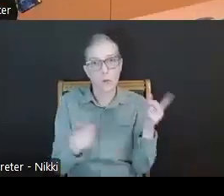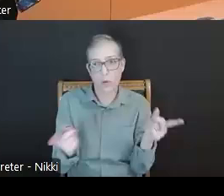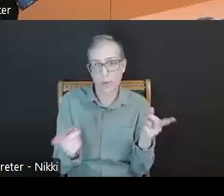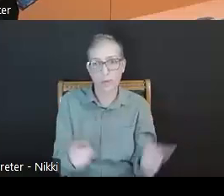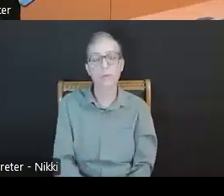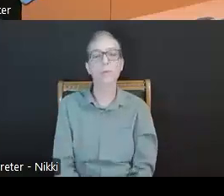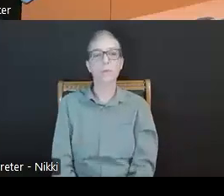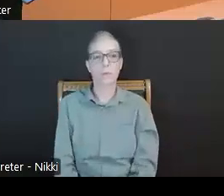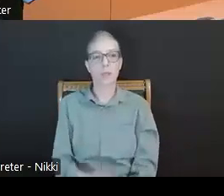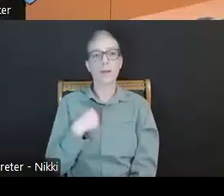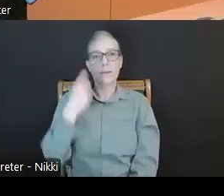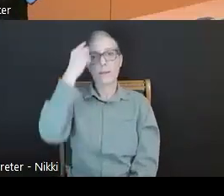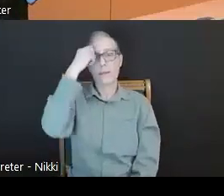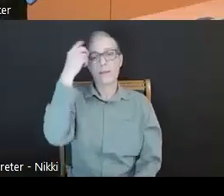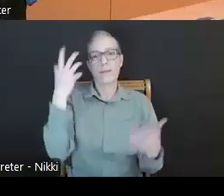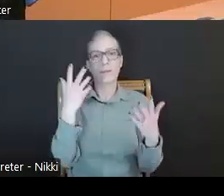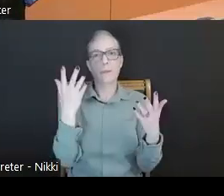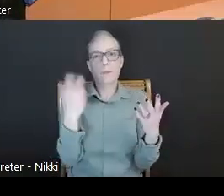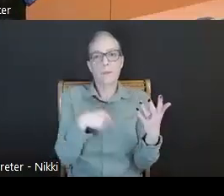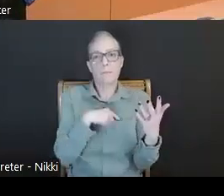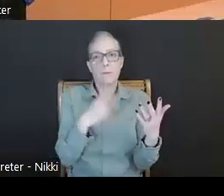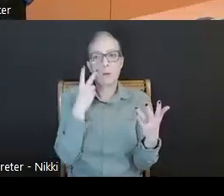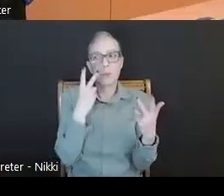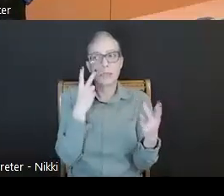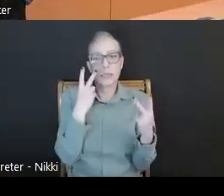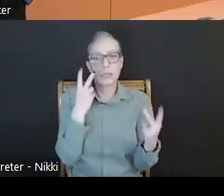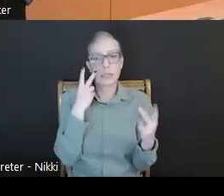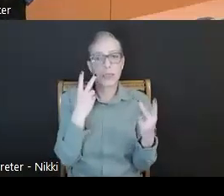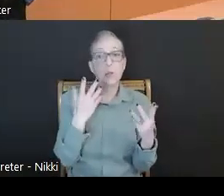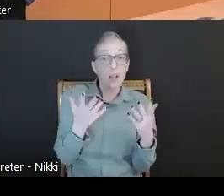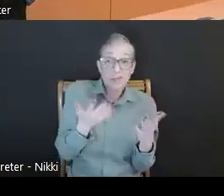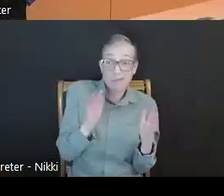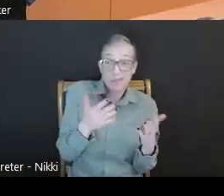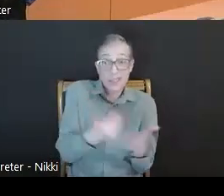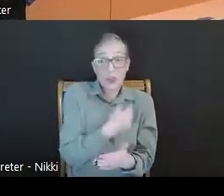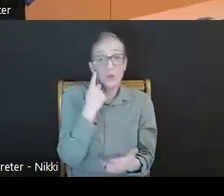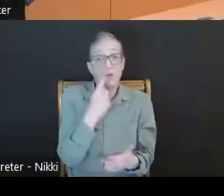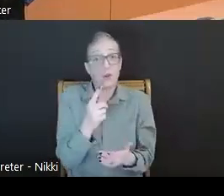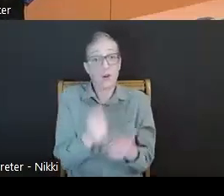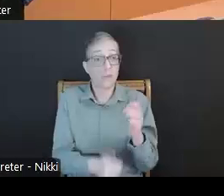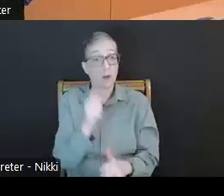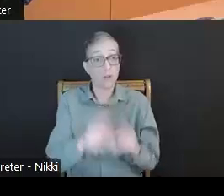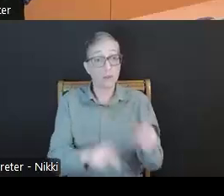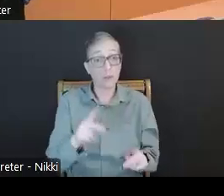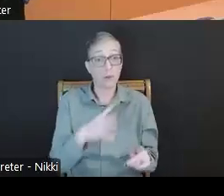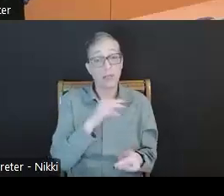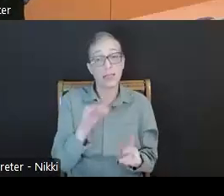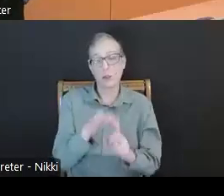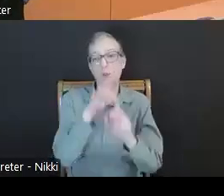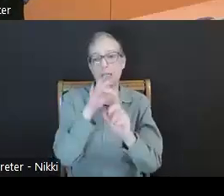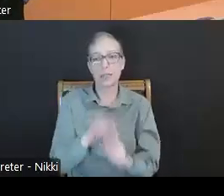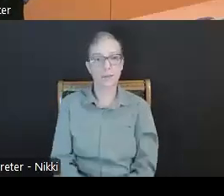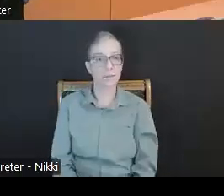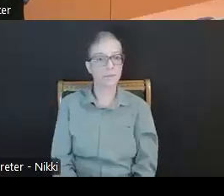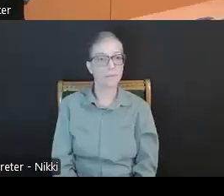overall theme is that this is something that is relatively new for folks and is a unique experience. So I'll be